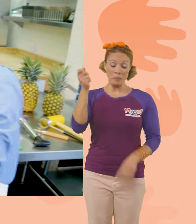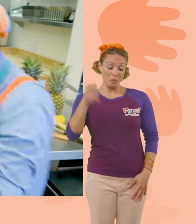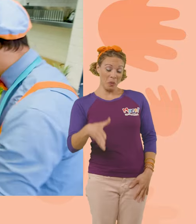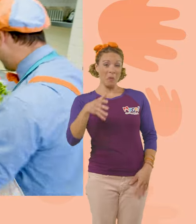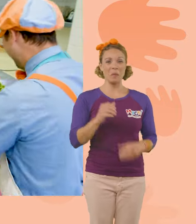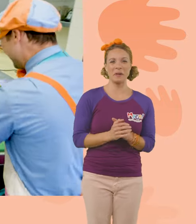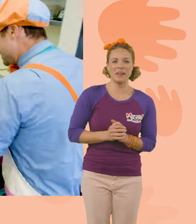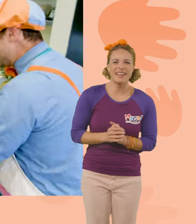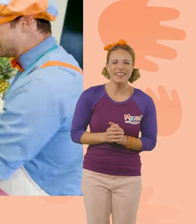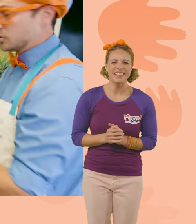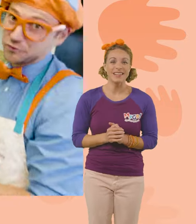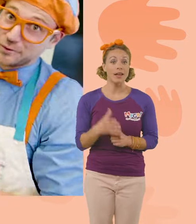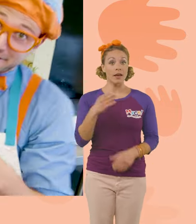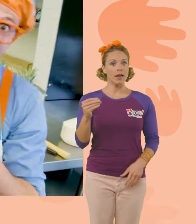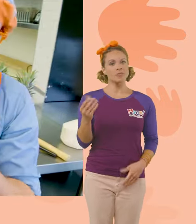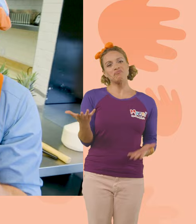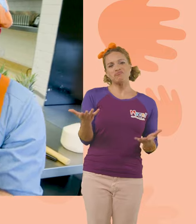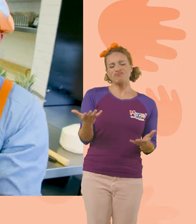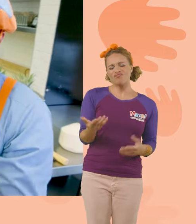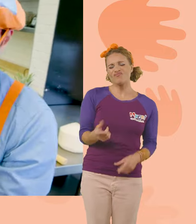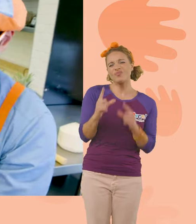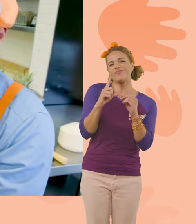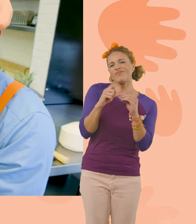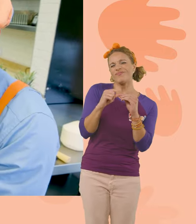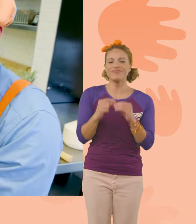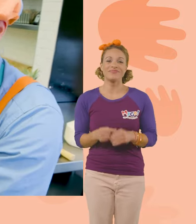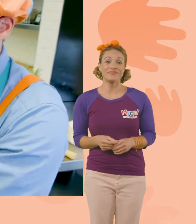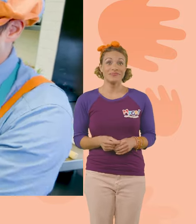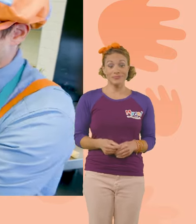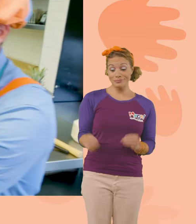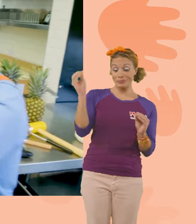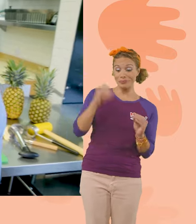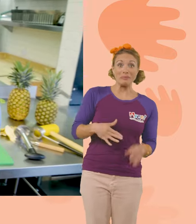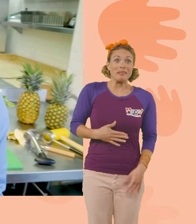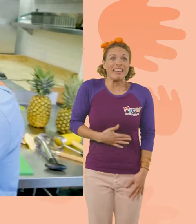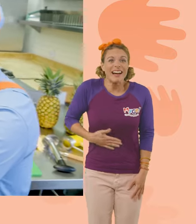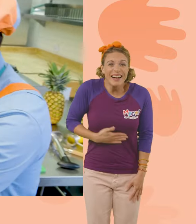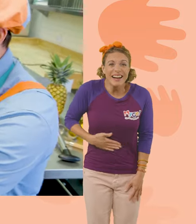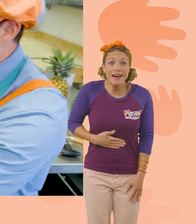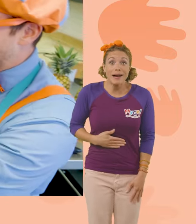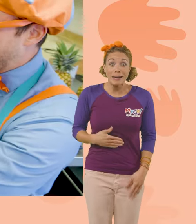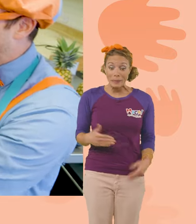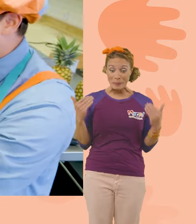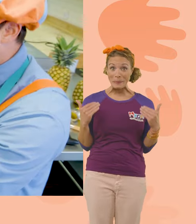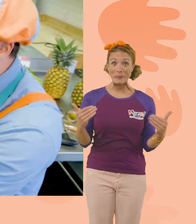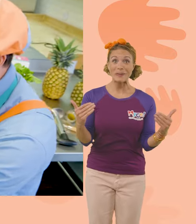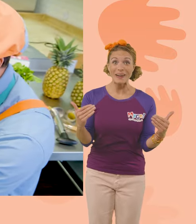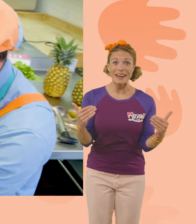Woohoo! And we'll do another banana. Yum! Here we go!